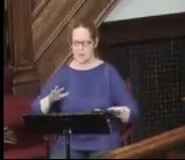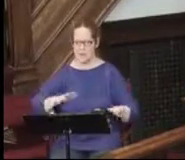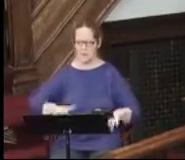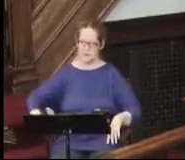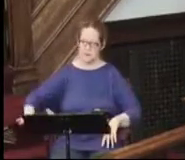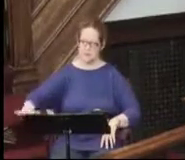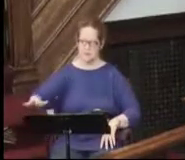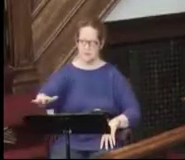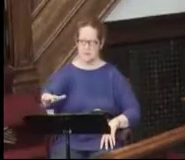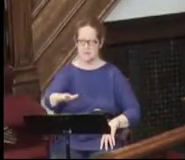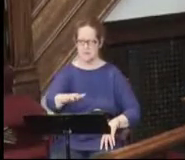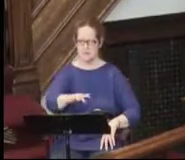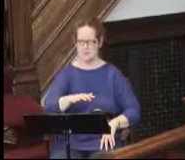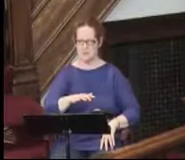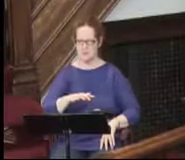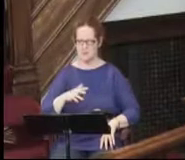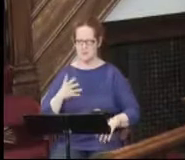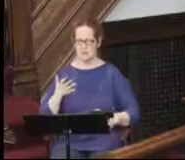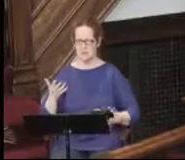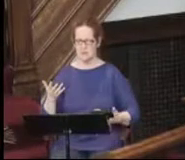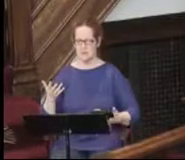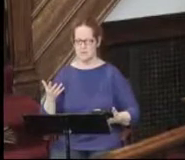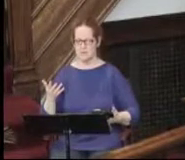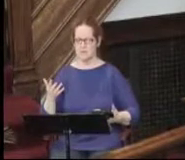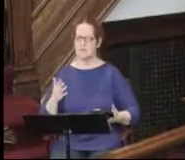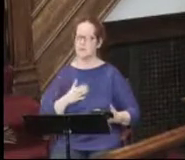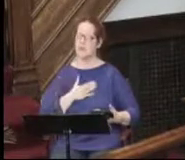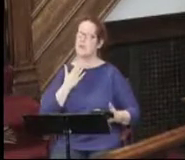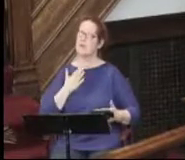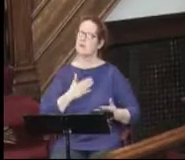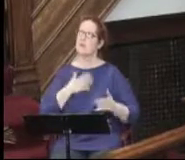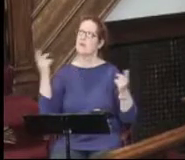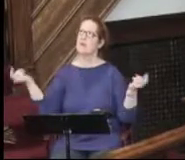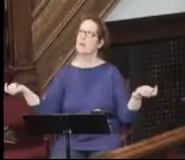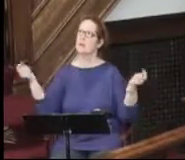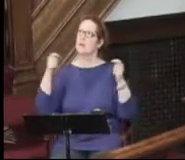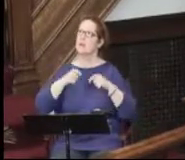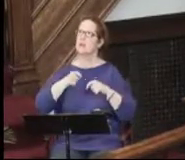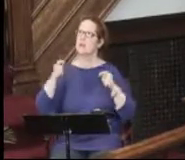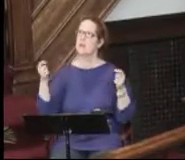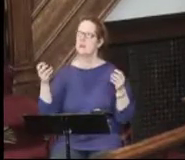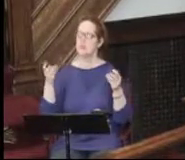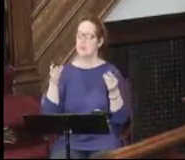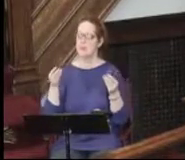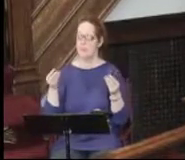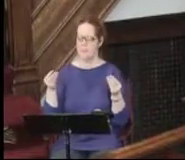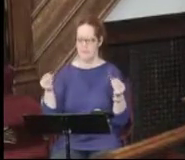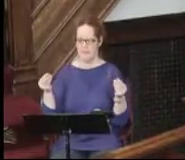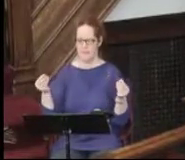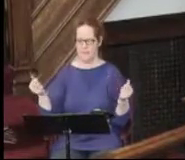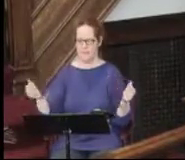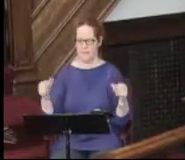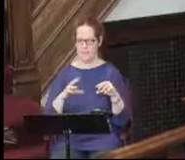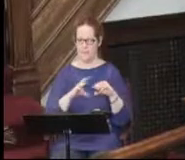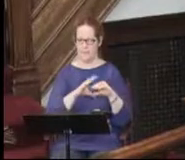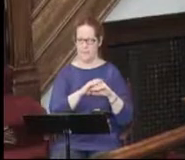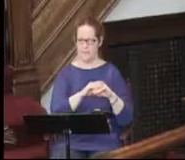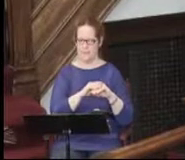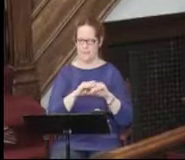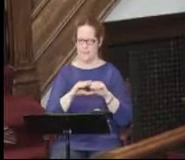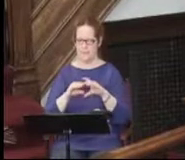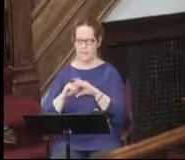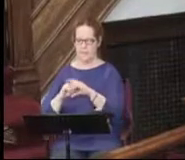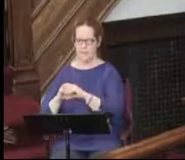no longer rang. Hushed were the